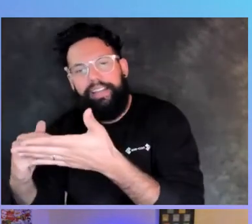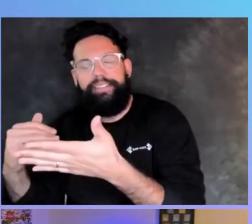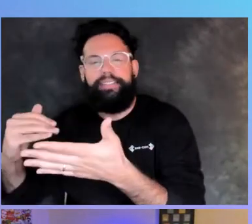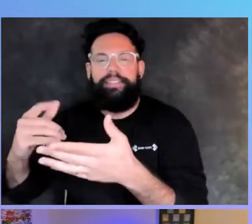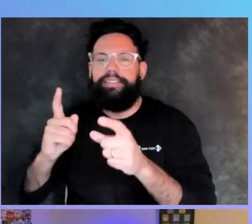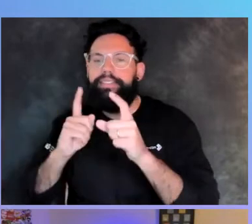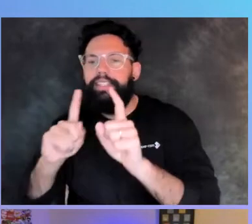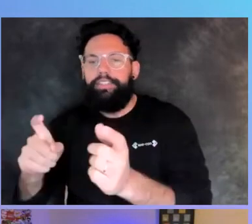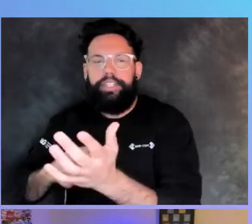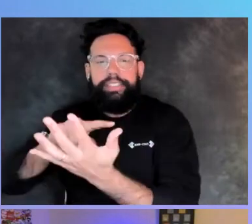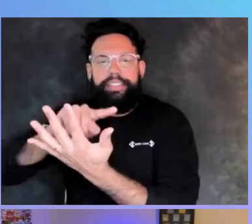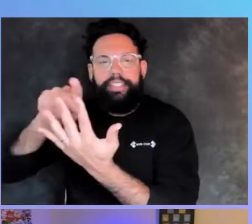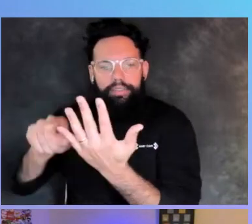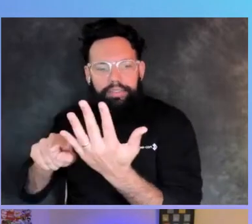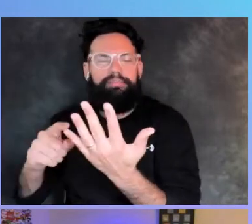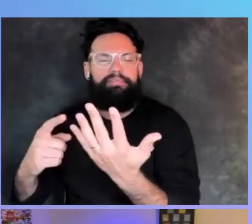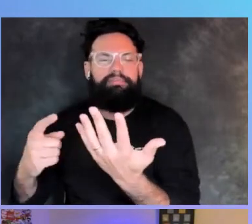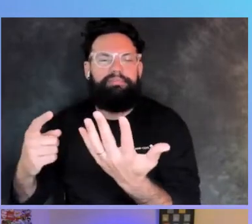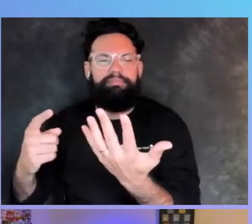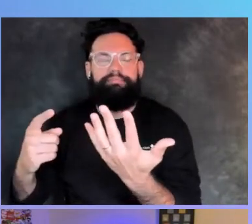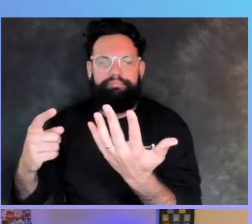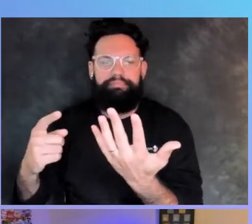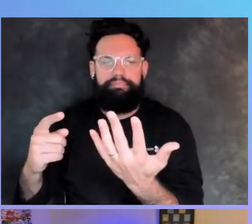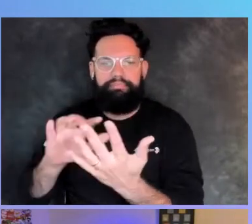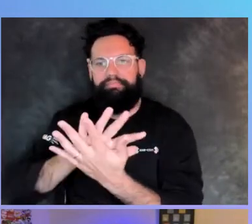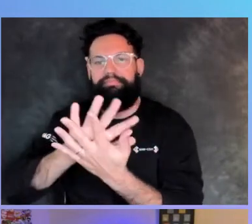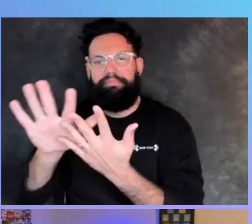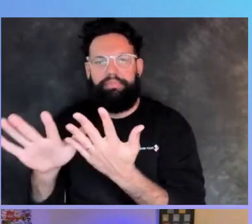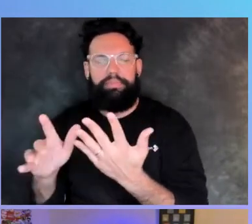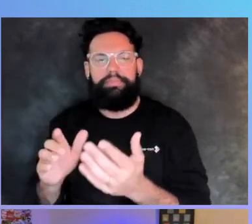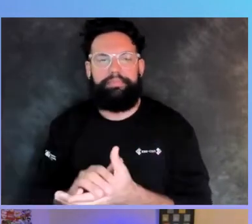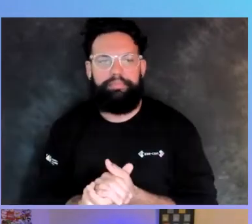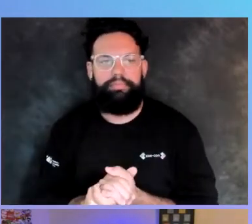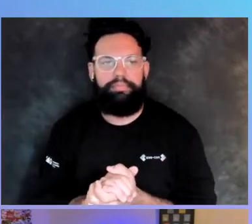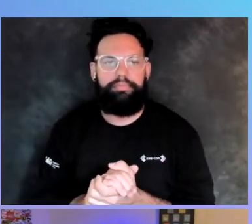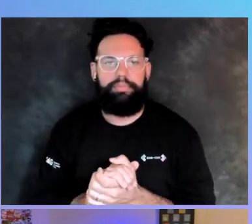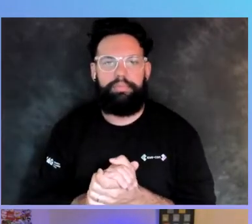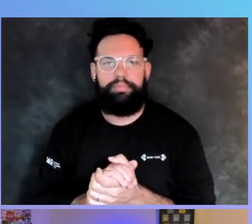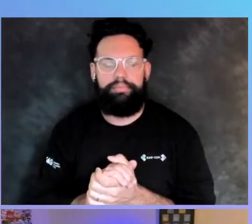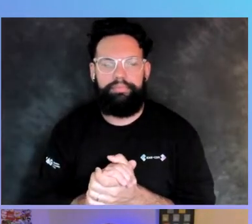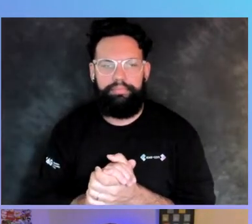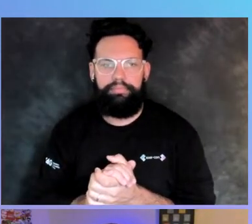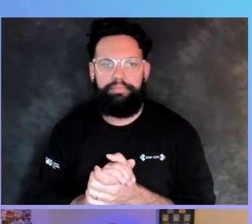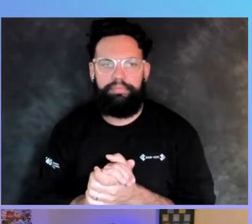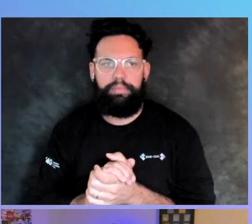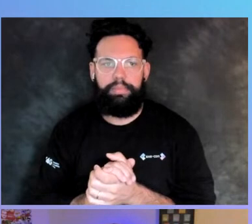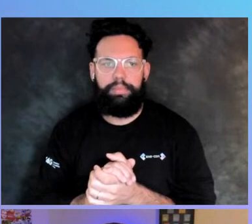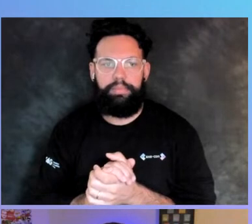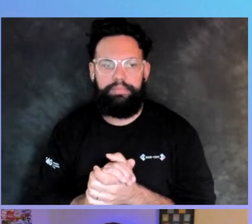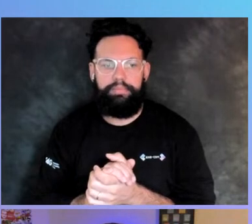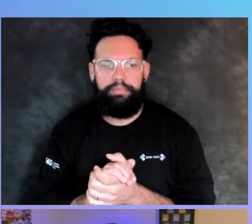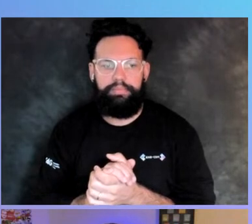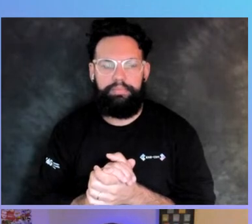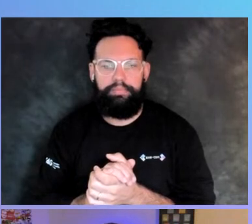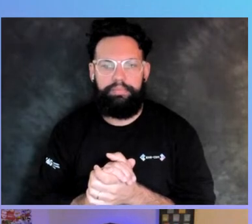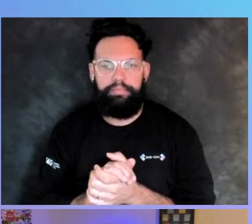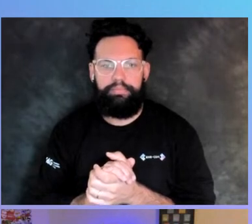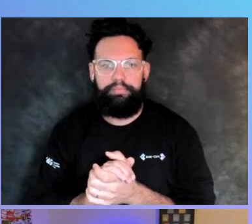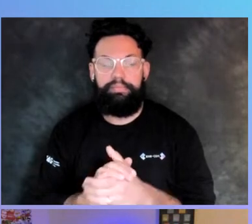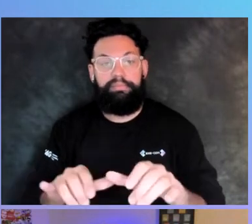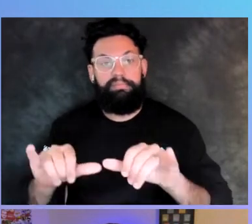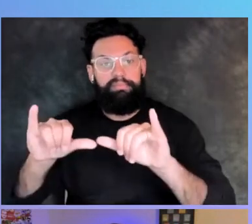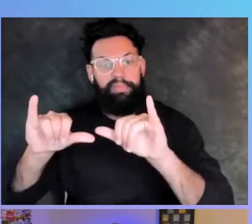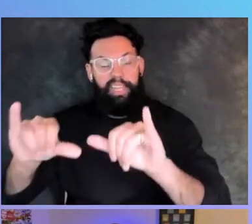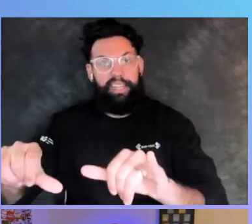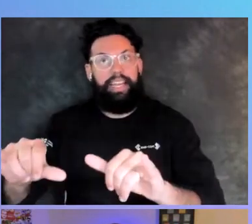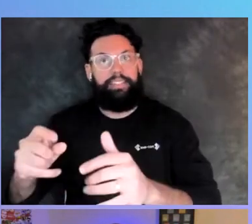like text alternatives, accounting for time-based media, etc. Now, that is exactly what you'd expect